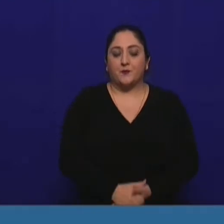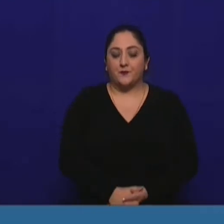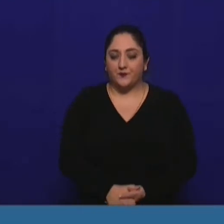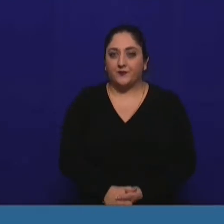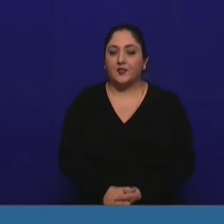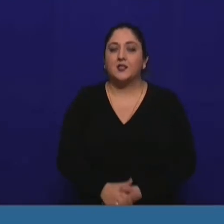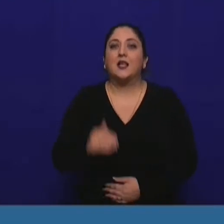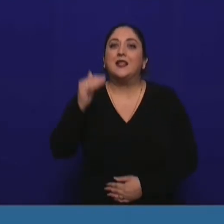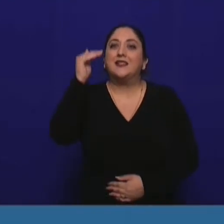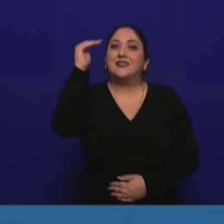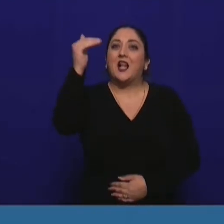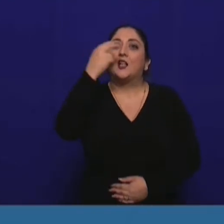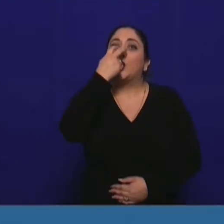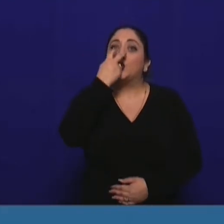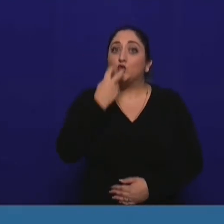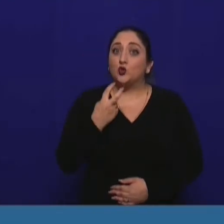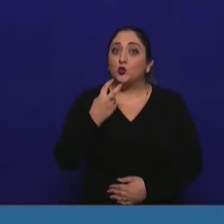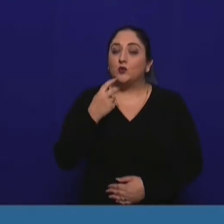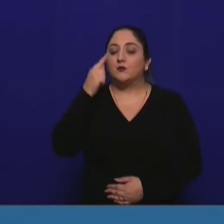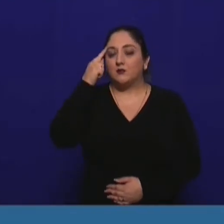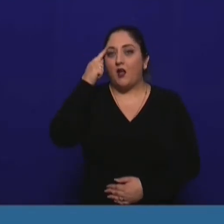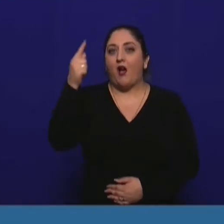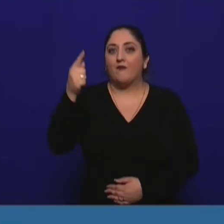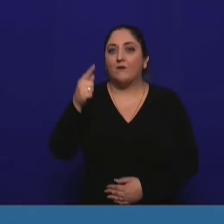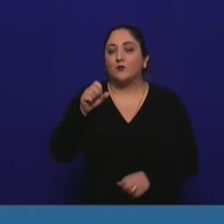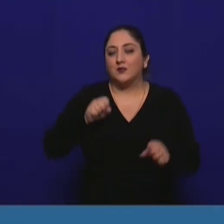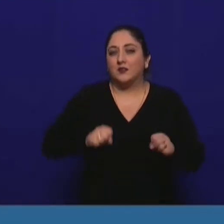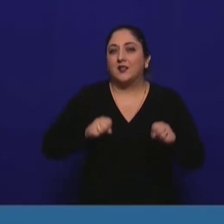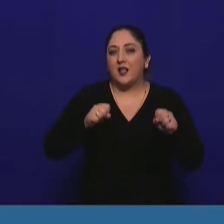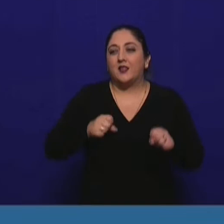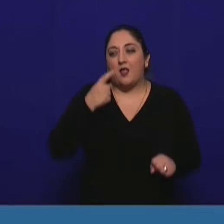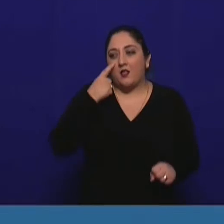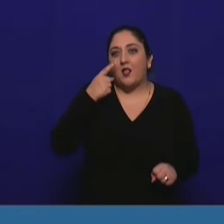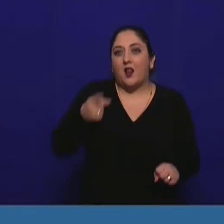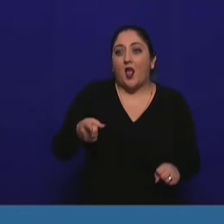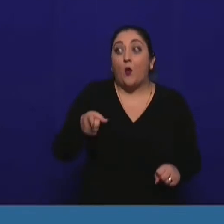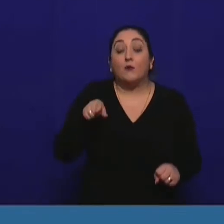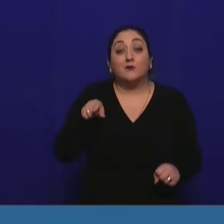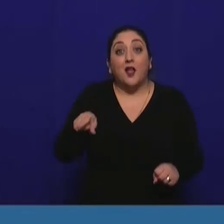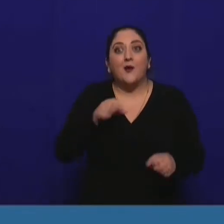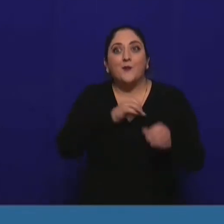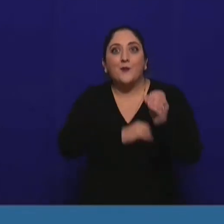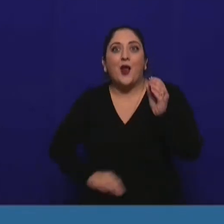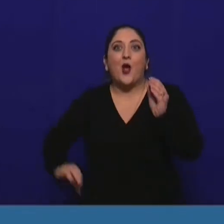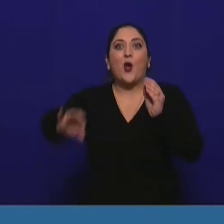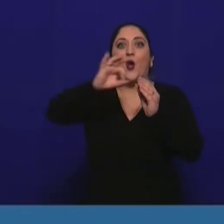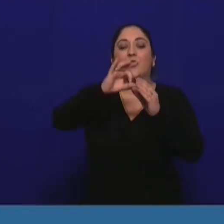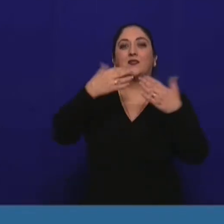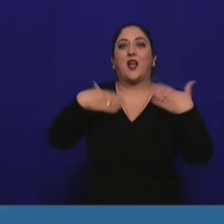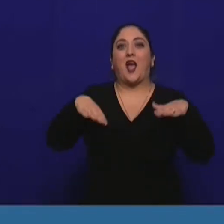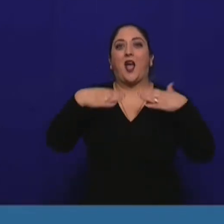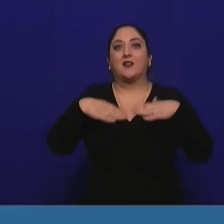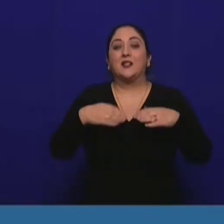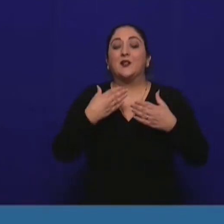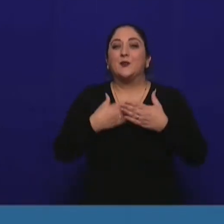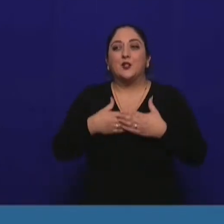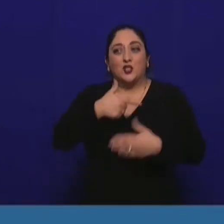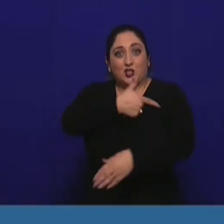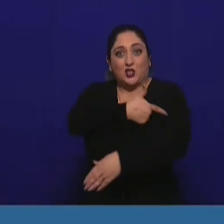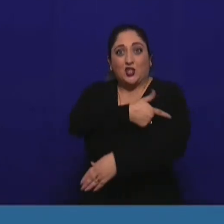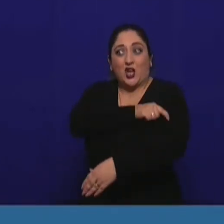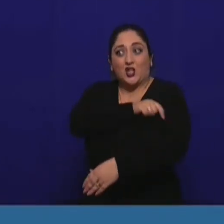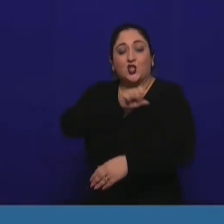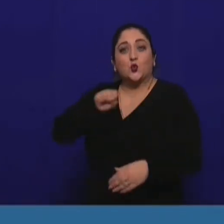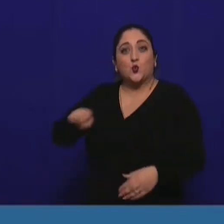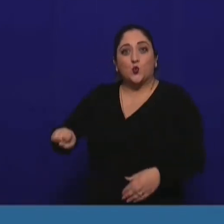fid-djar tal-anzjani bħalma kien mistenni wkoll peress li aħna hemmhekk għamilna priorità fihom biex ikunu qegħdin jitlaqmu u għatem minnhom qegħdin